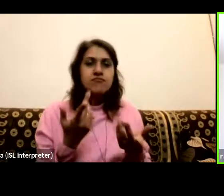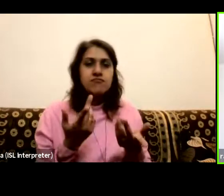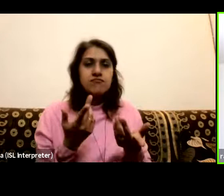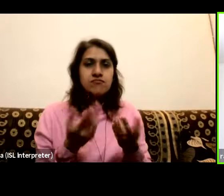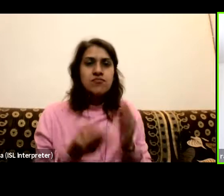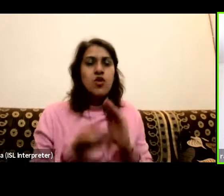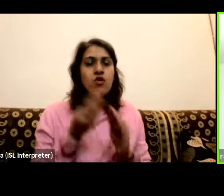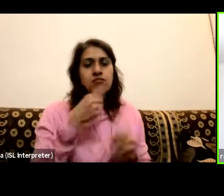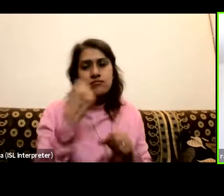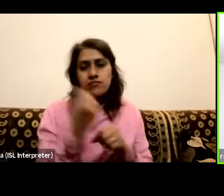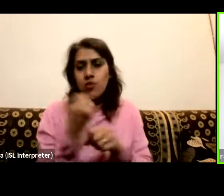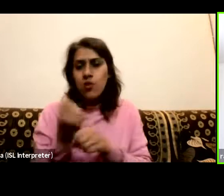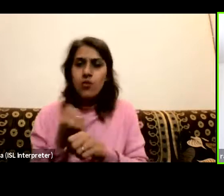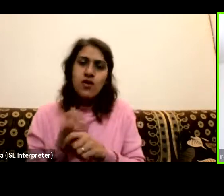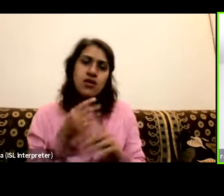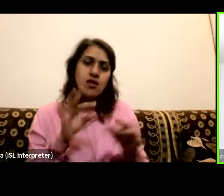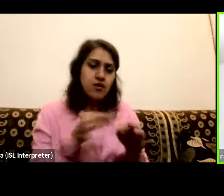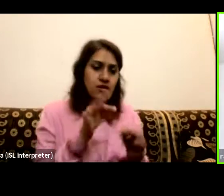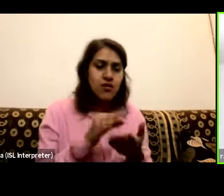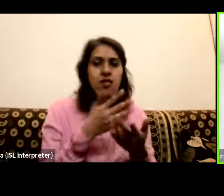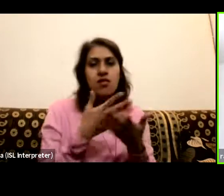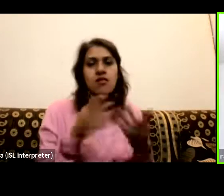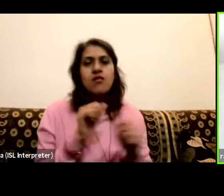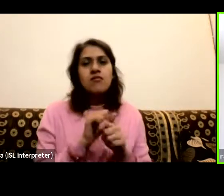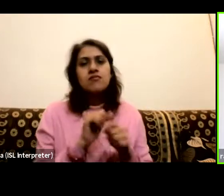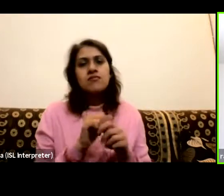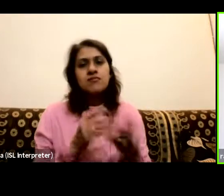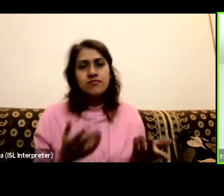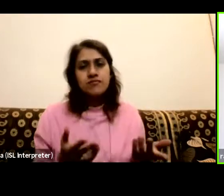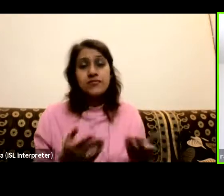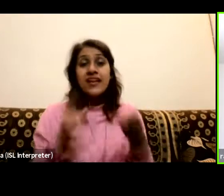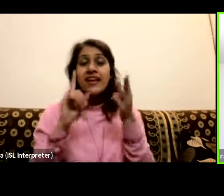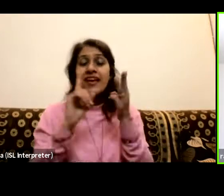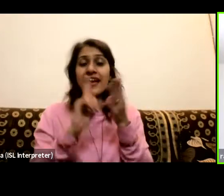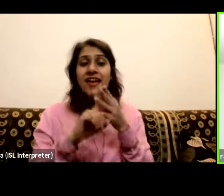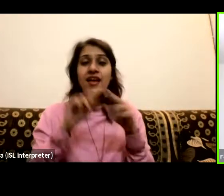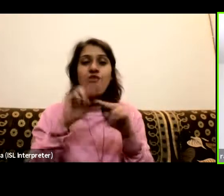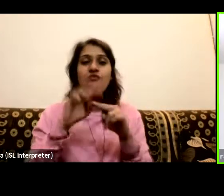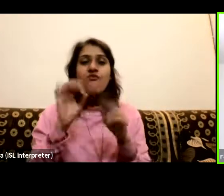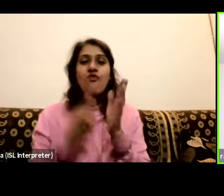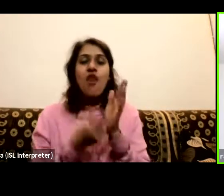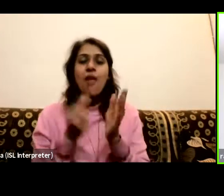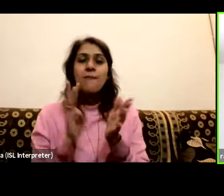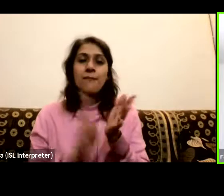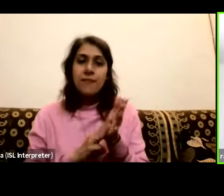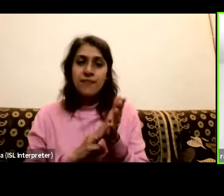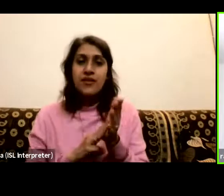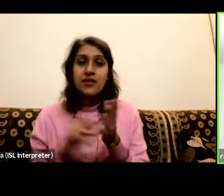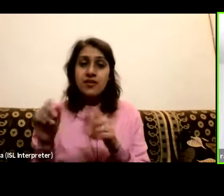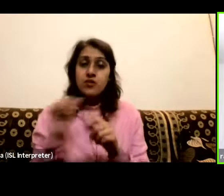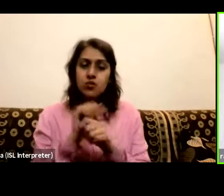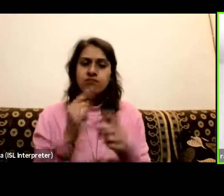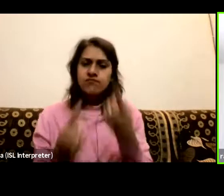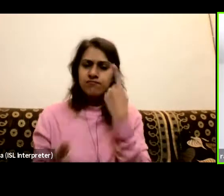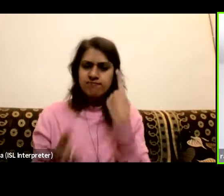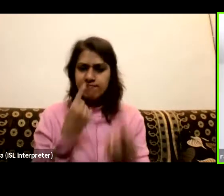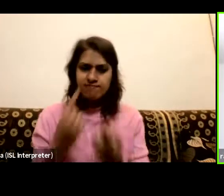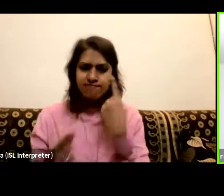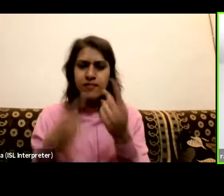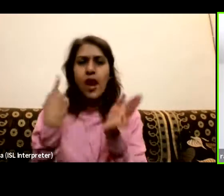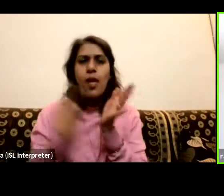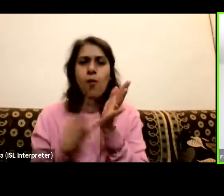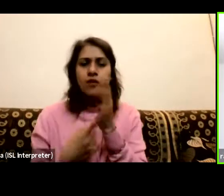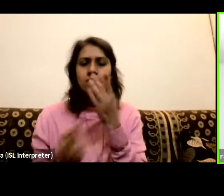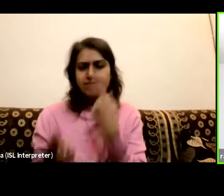home. This is what the RTE Forum found for girls and boys. that they're not even sure that they will get back to